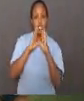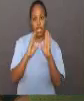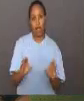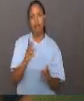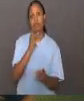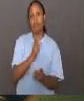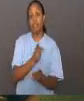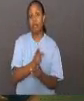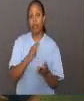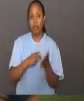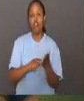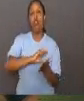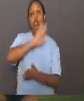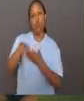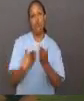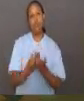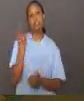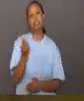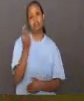which benefits everyone.